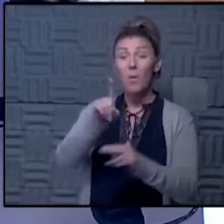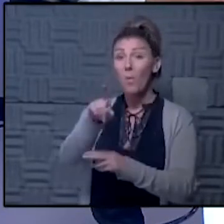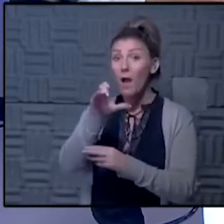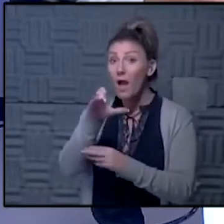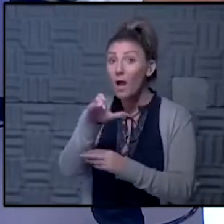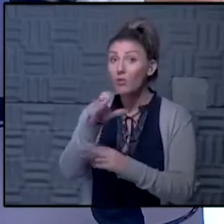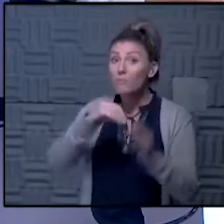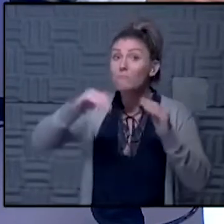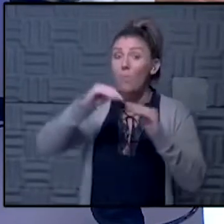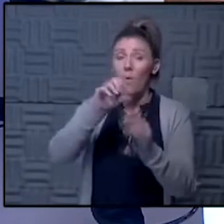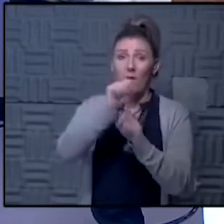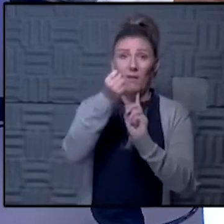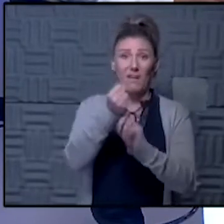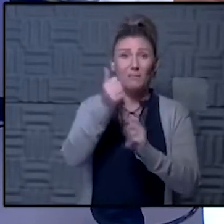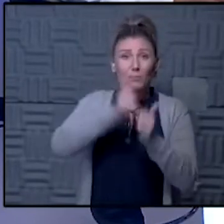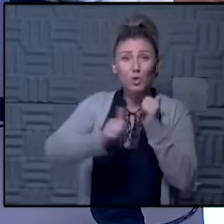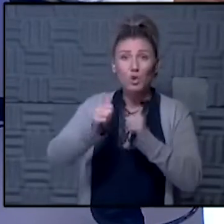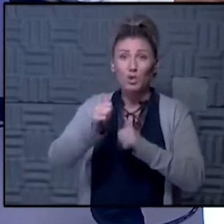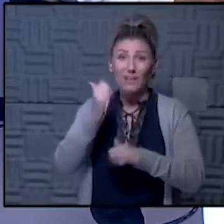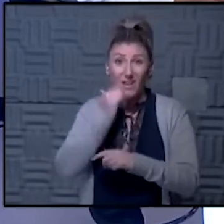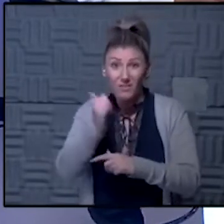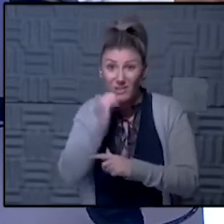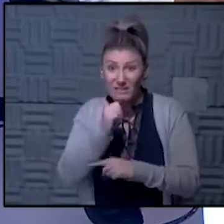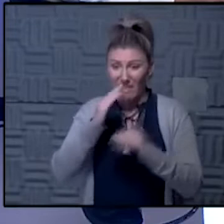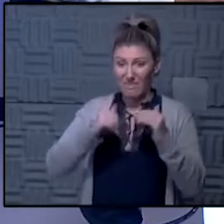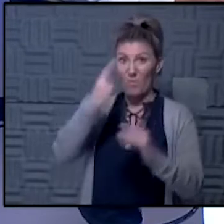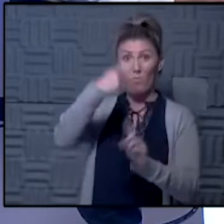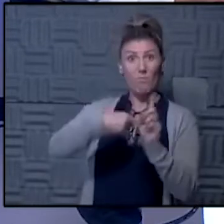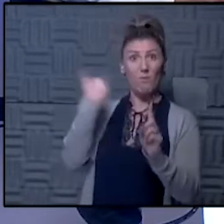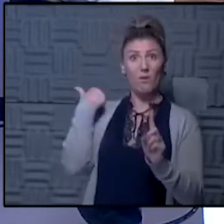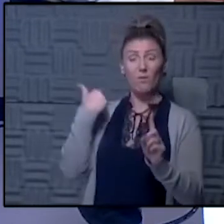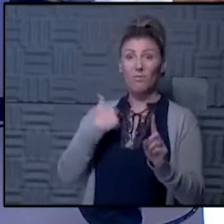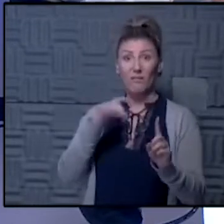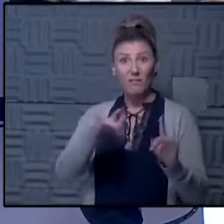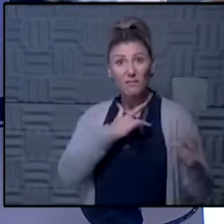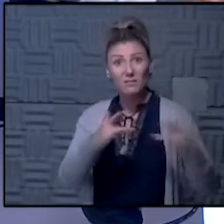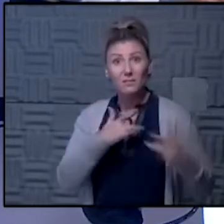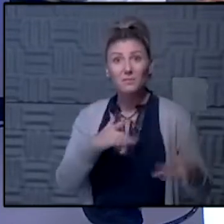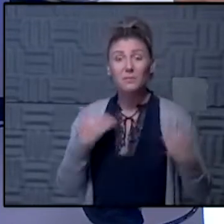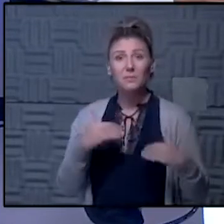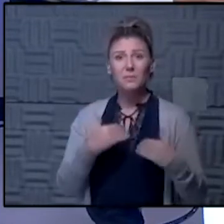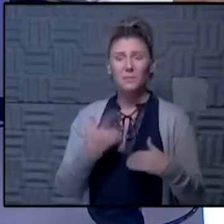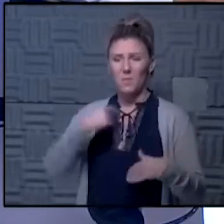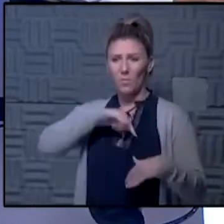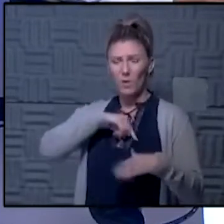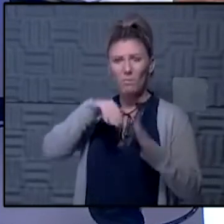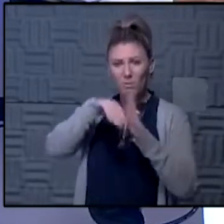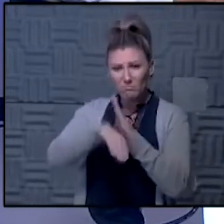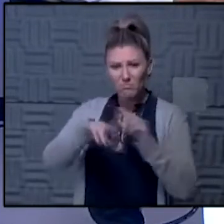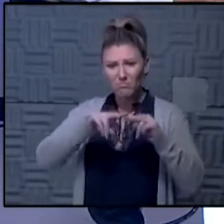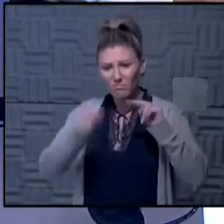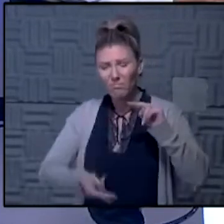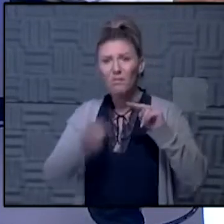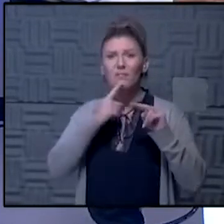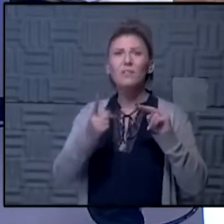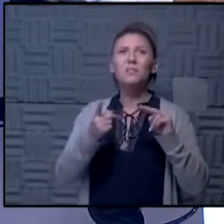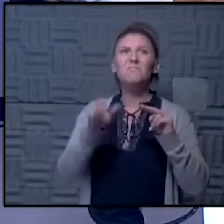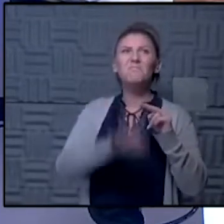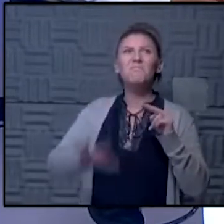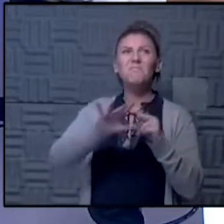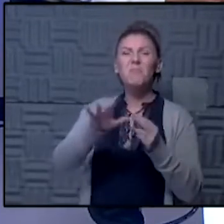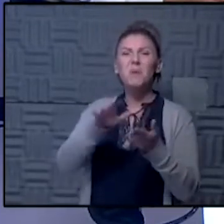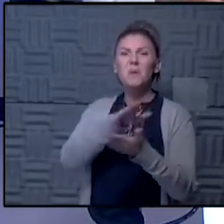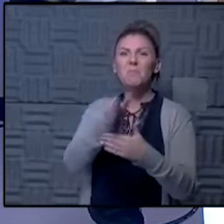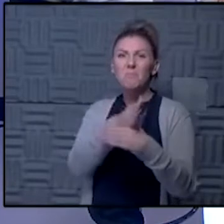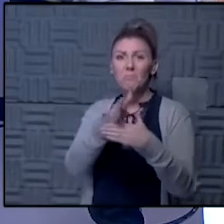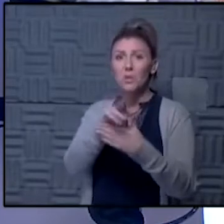per day than we were a month ago. So that's concerning as well. We were down into those, you know, the mid-200